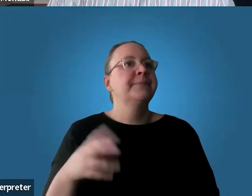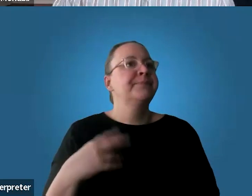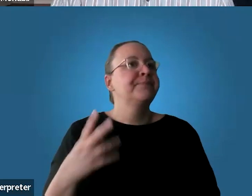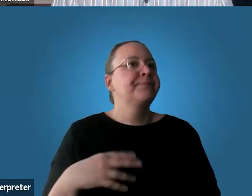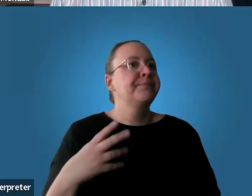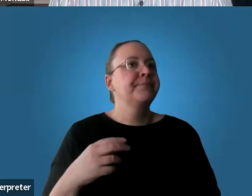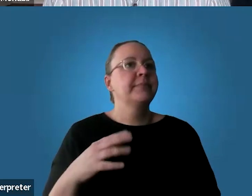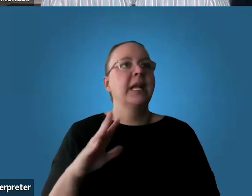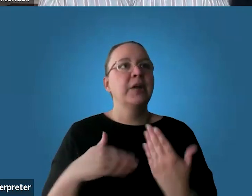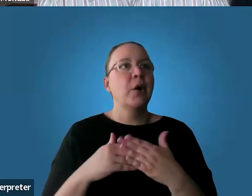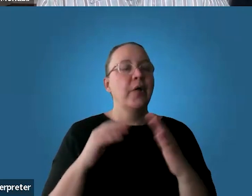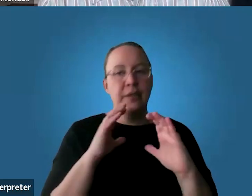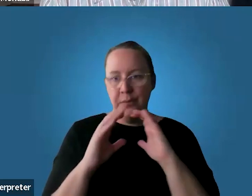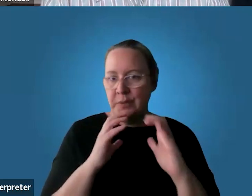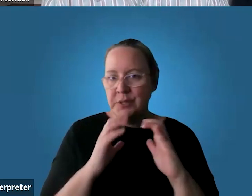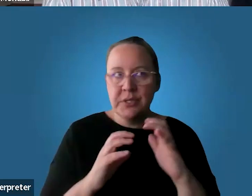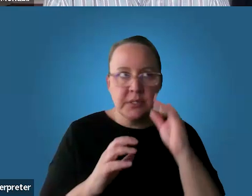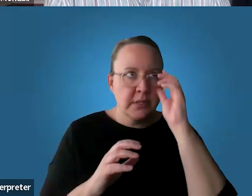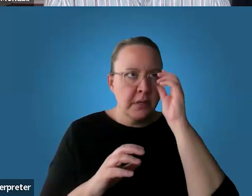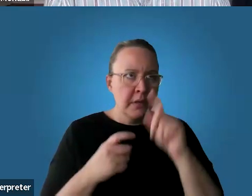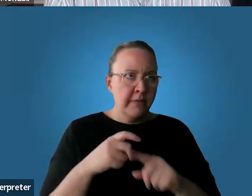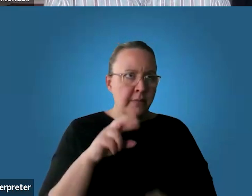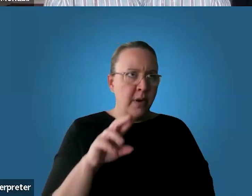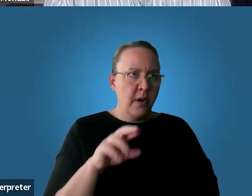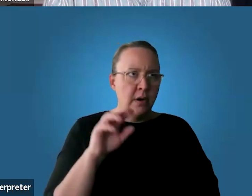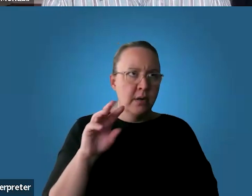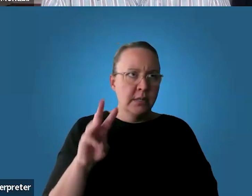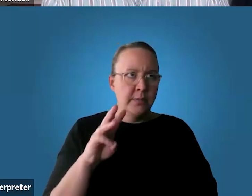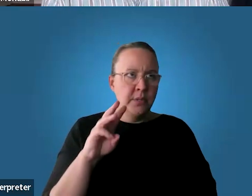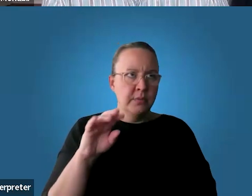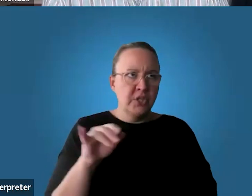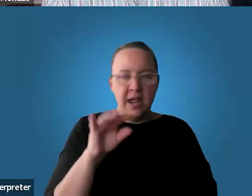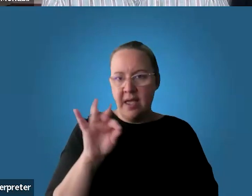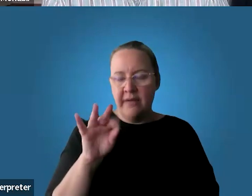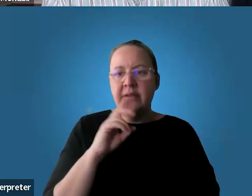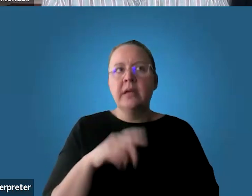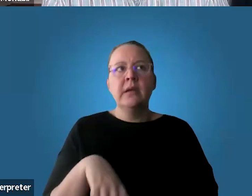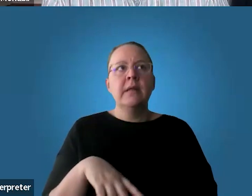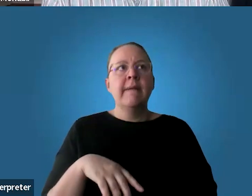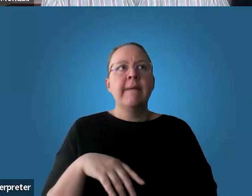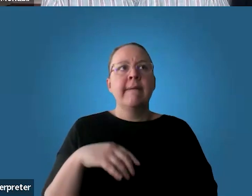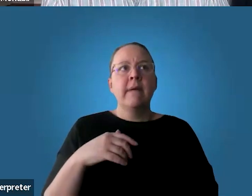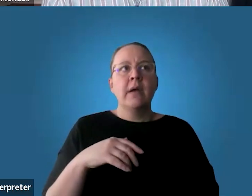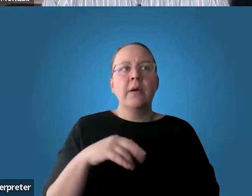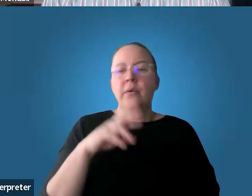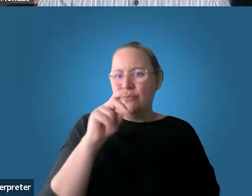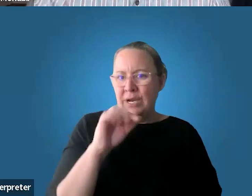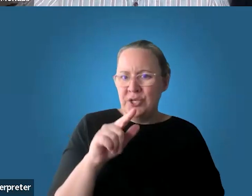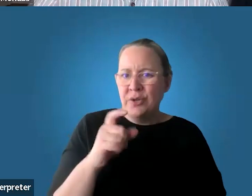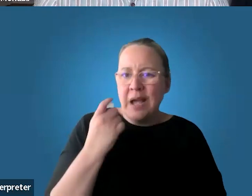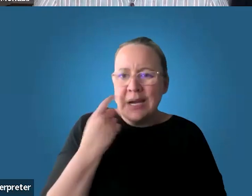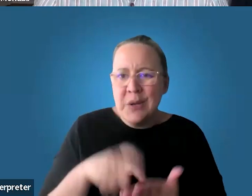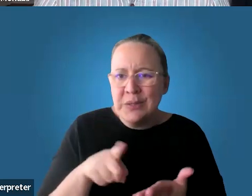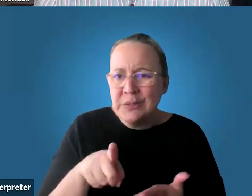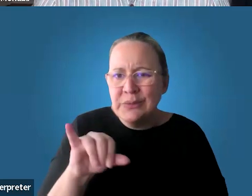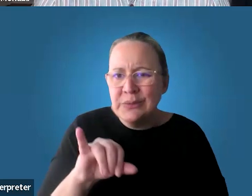in all of the communications that are coming out from RWJF. We're really trying to do that. And shout out, because I think I saw Rachel in the chat. We